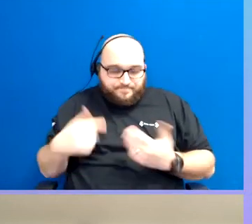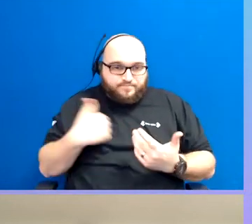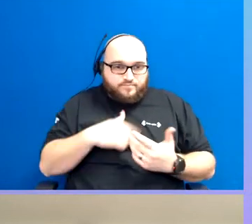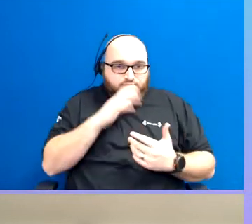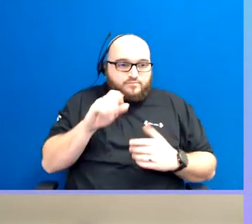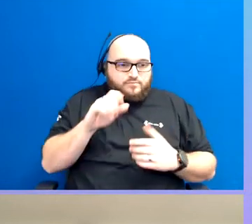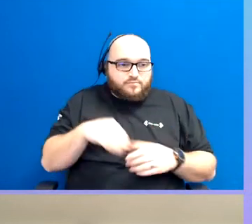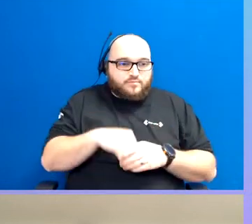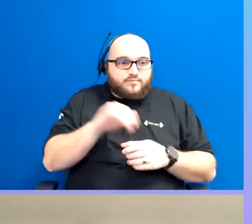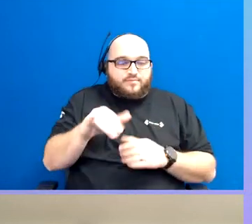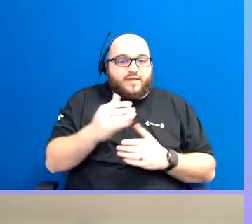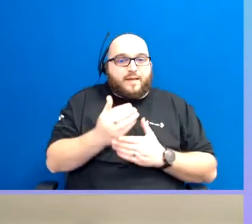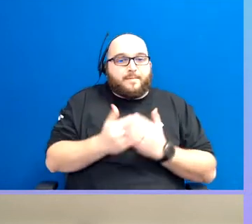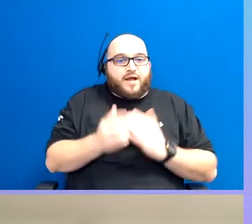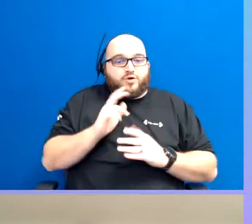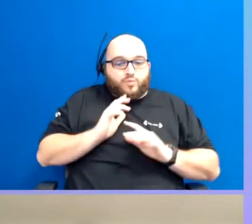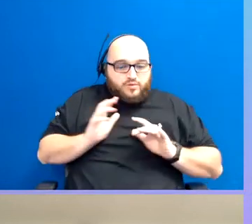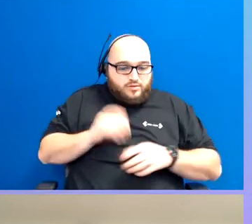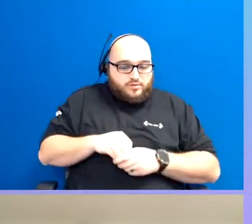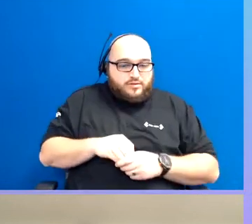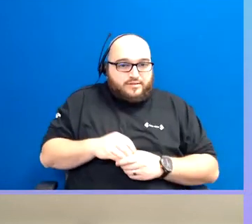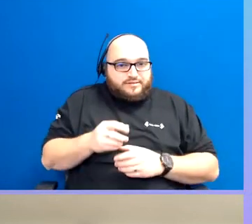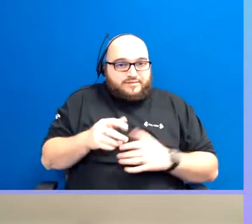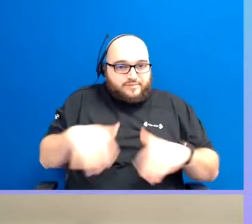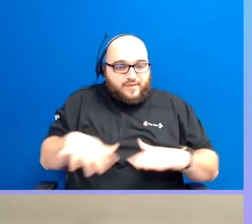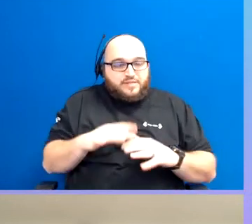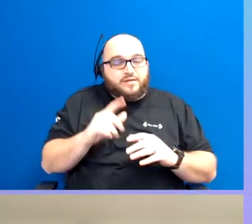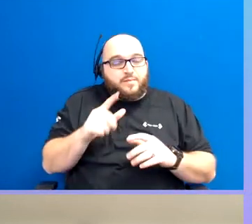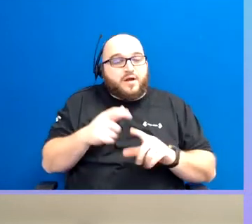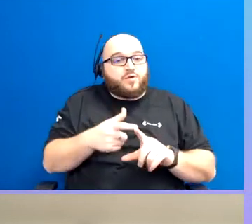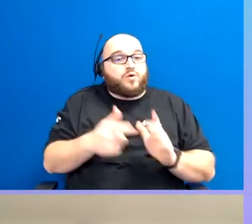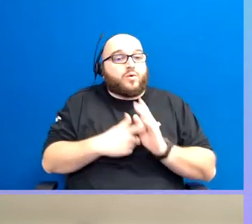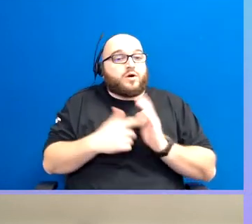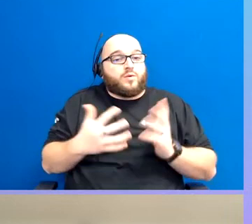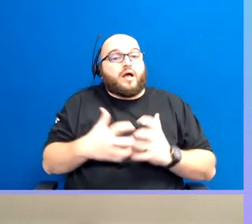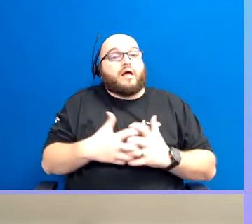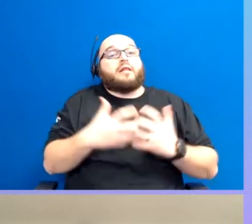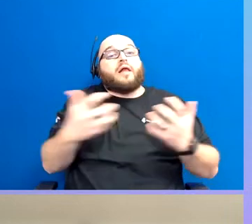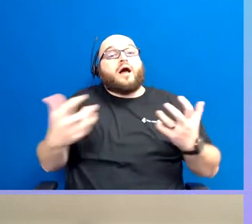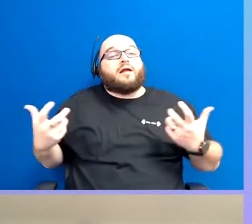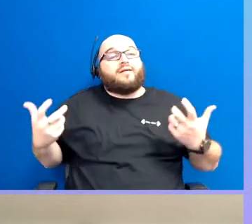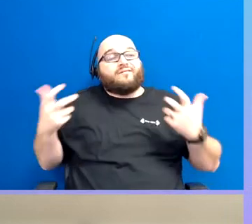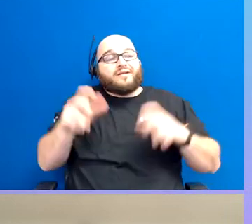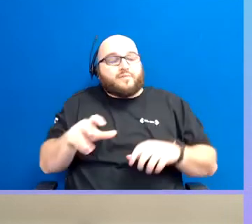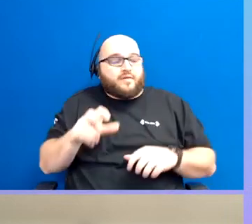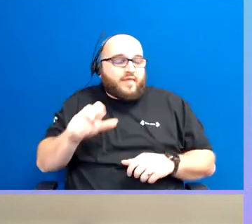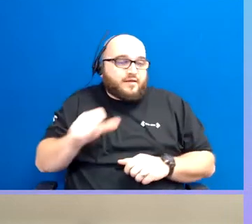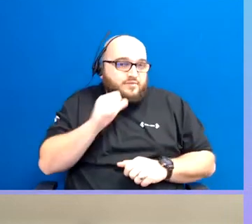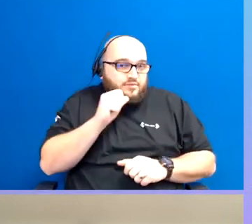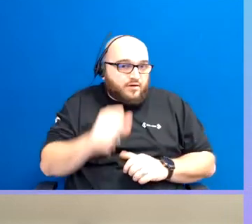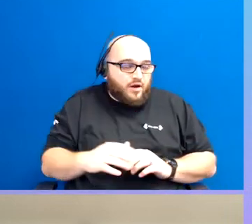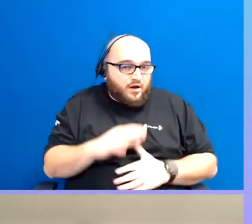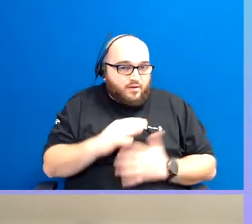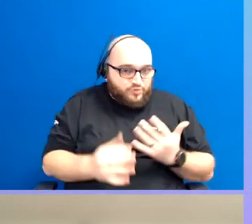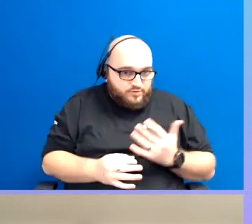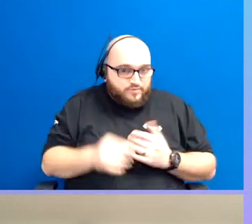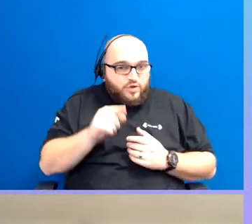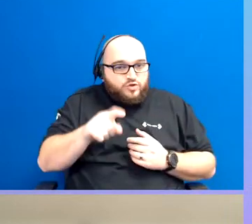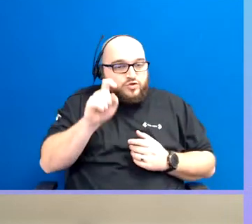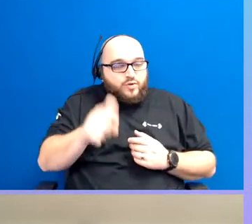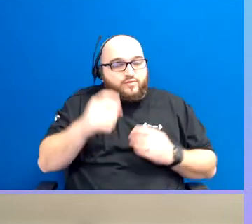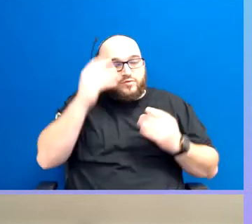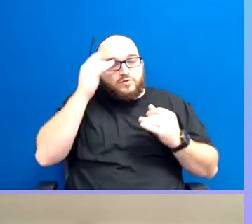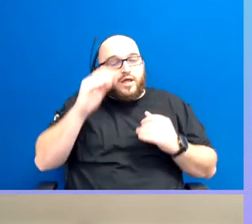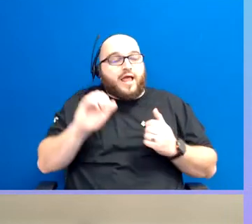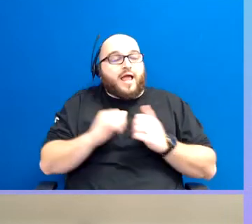space, but that required a lot of investment to get where you wanted to do. And that's not always an option. So you have to think around how do we get to where we